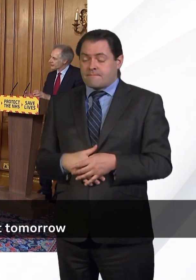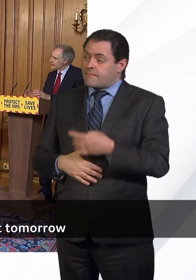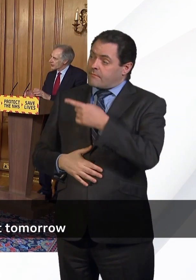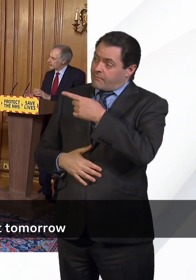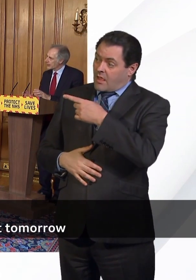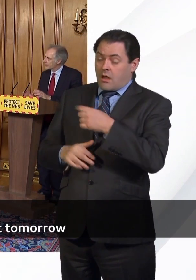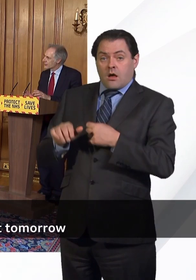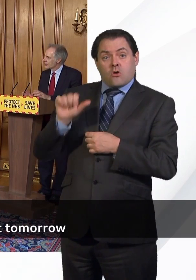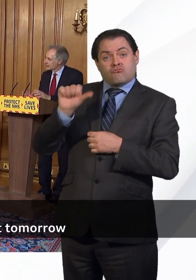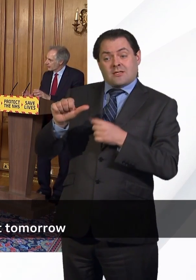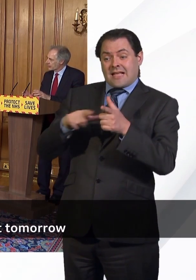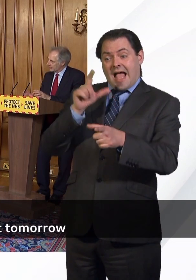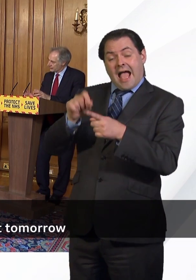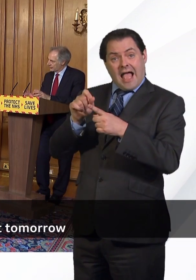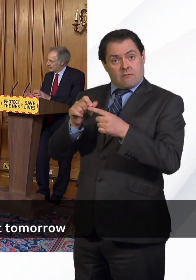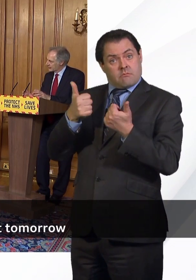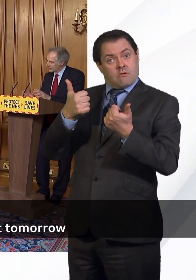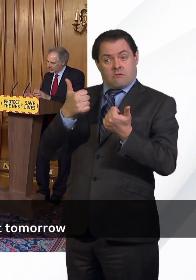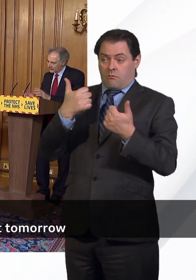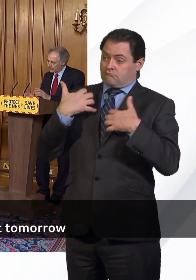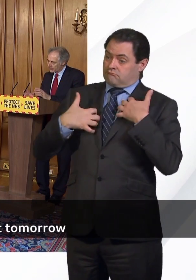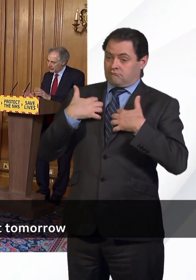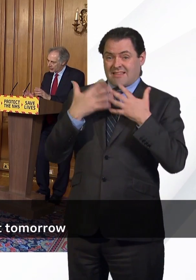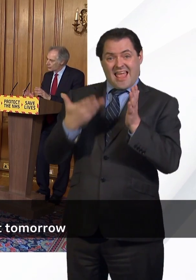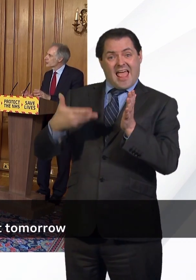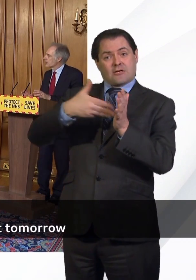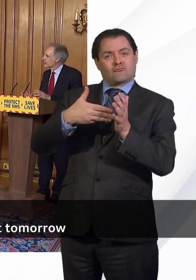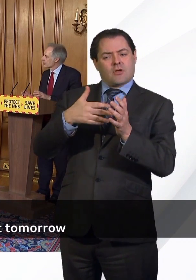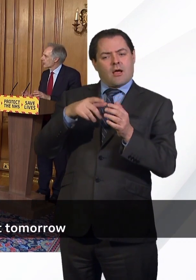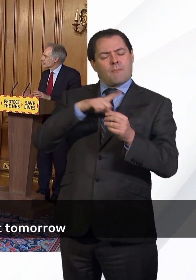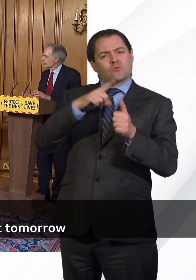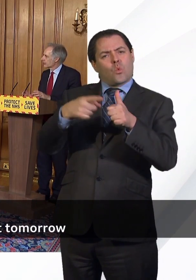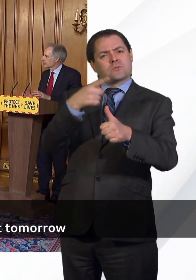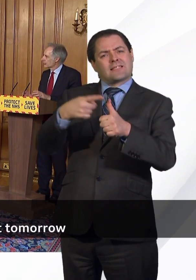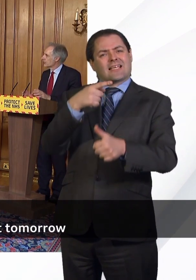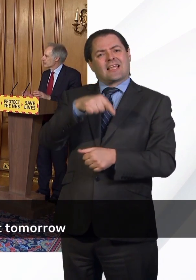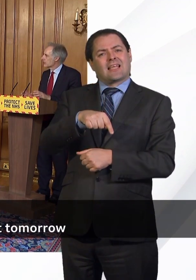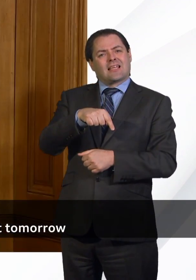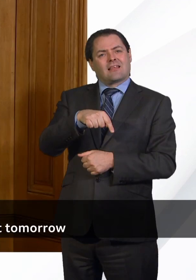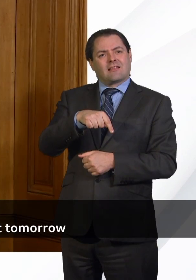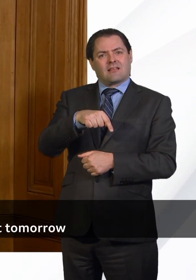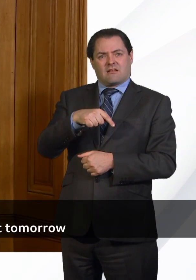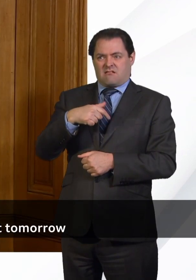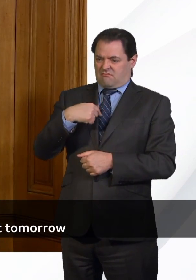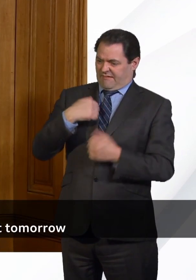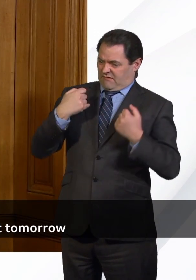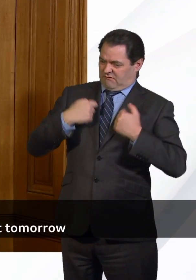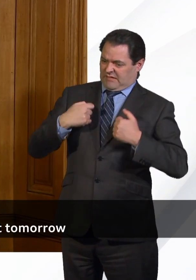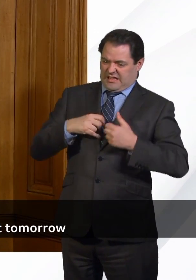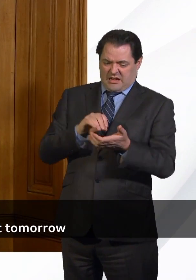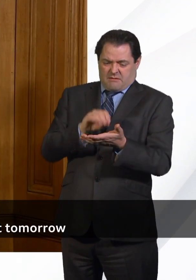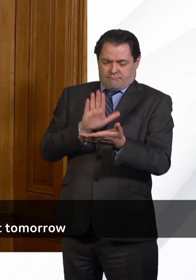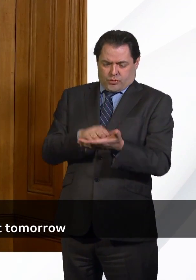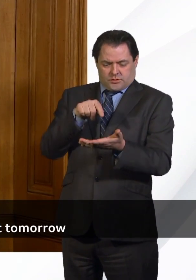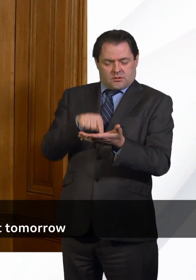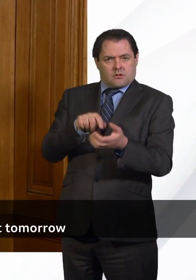app adds something extra. It adds an automated response that can be almost immediate. But as you say, the